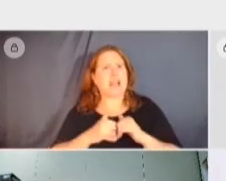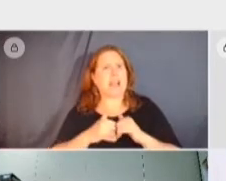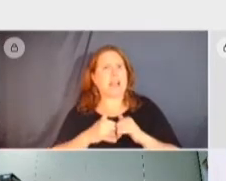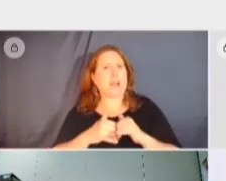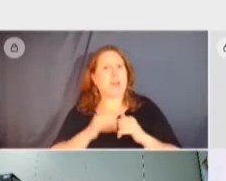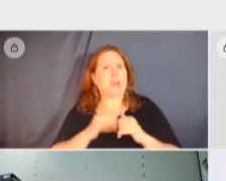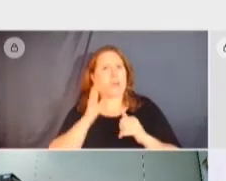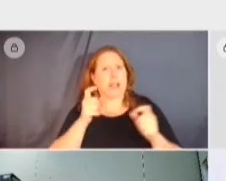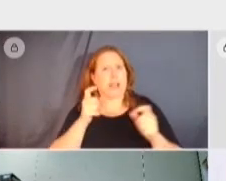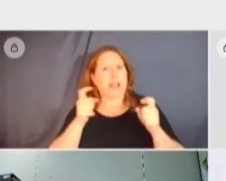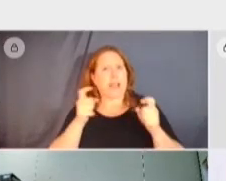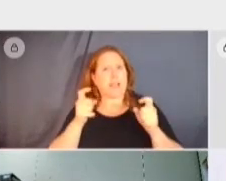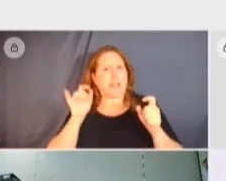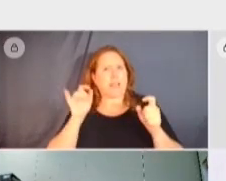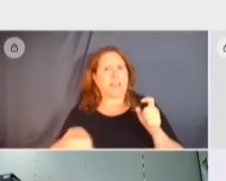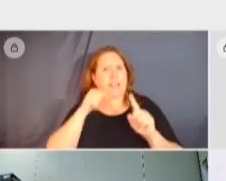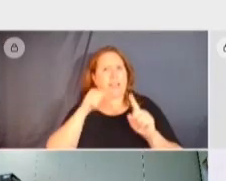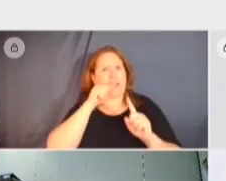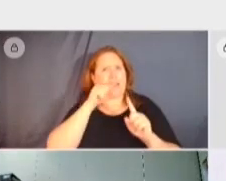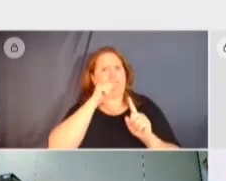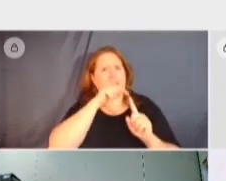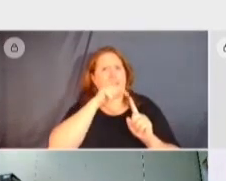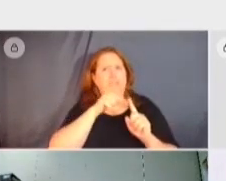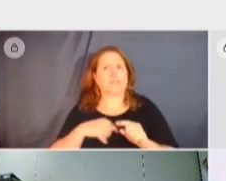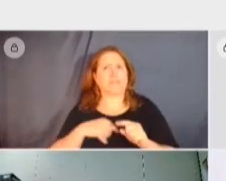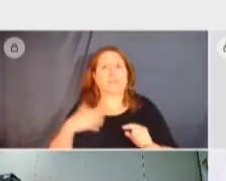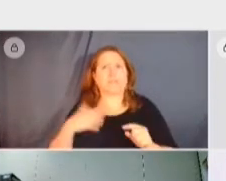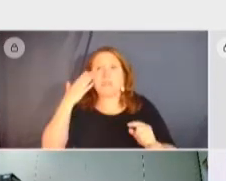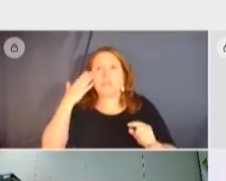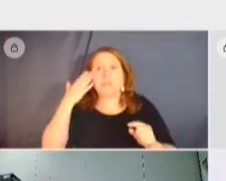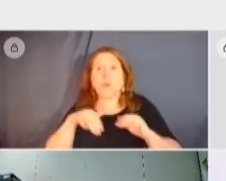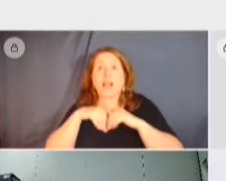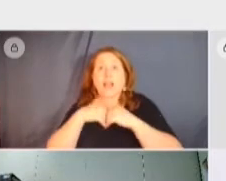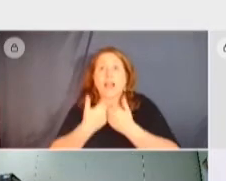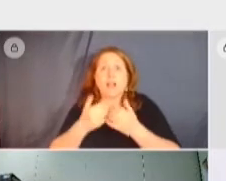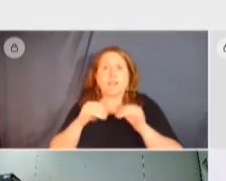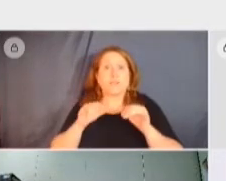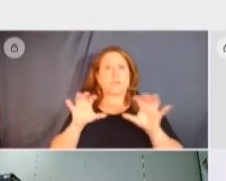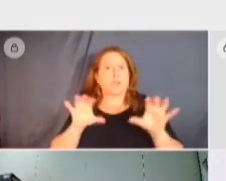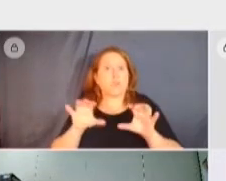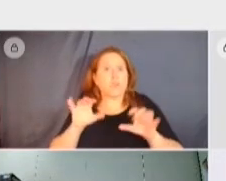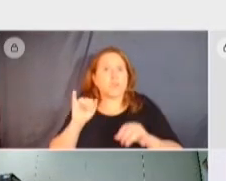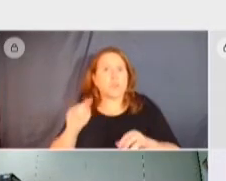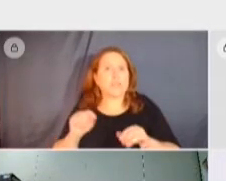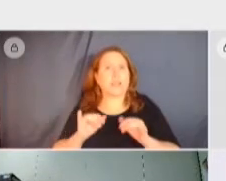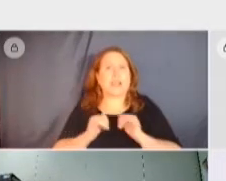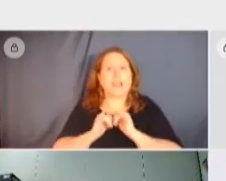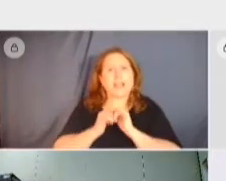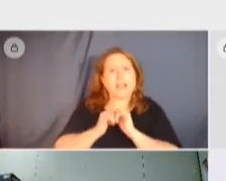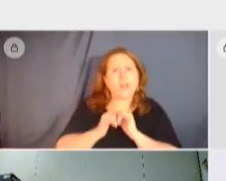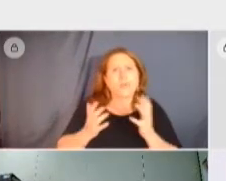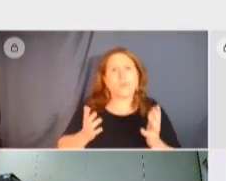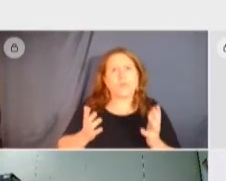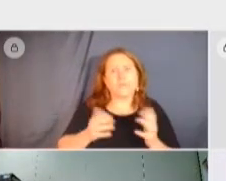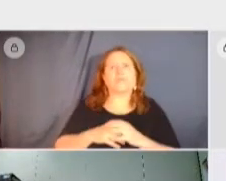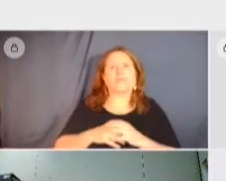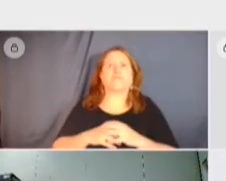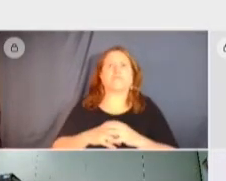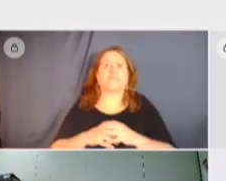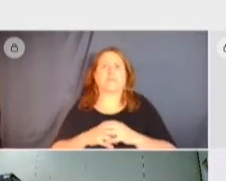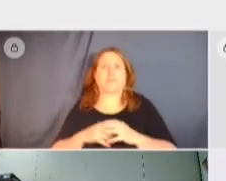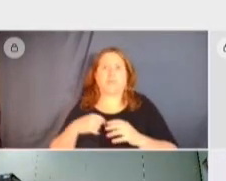I really don't know how to do that. I mean, maybe Brian has to put their heads together and do that, but we should fix it